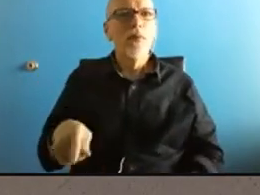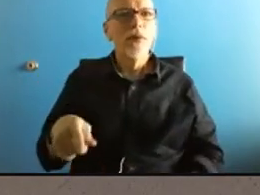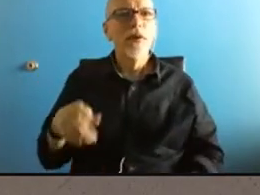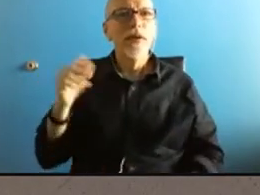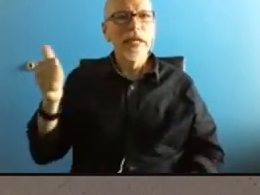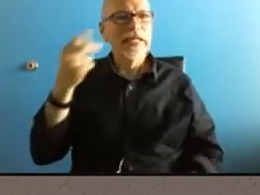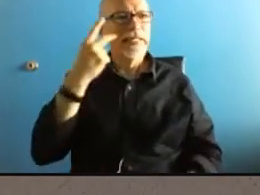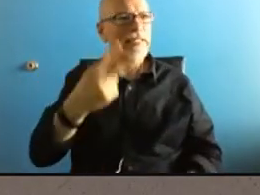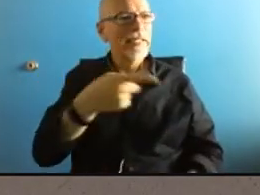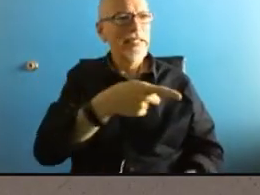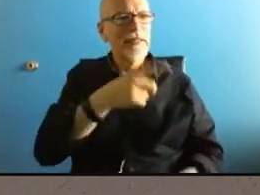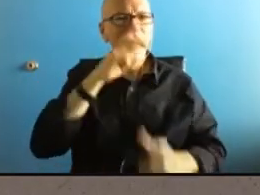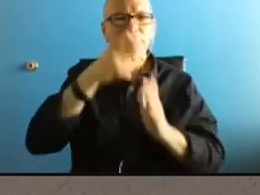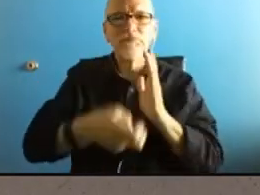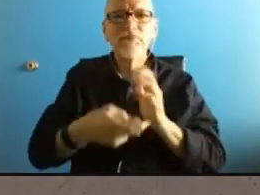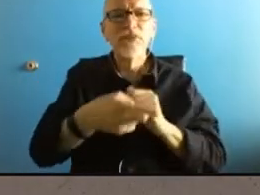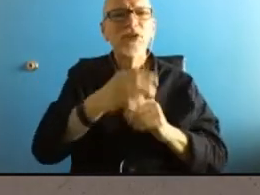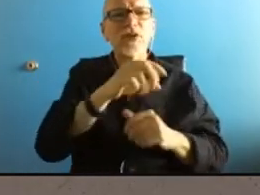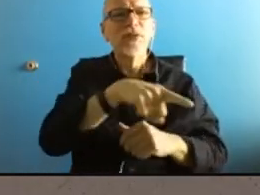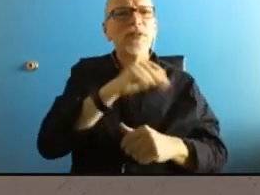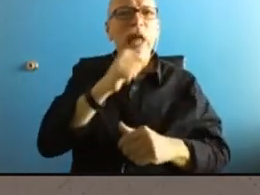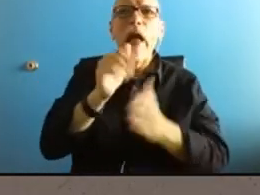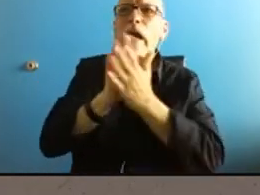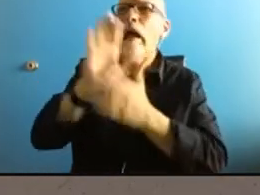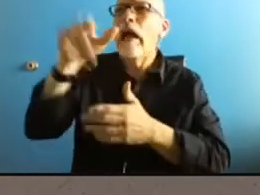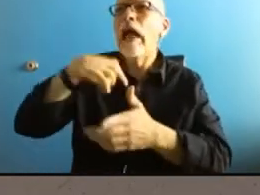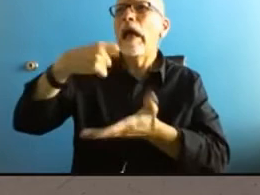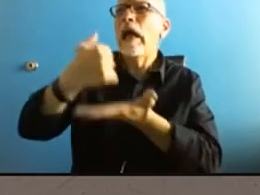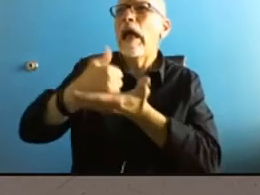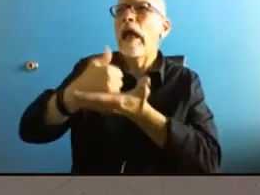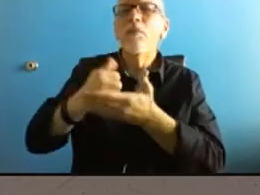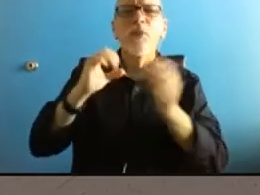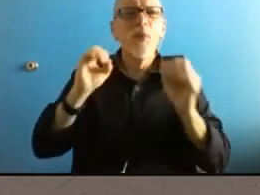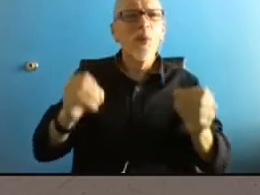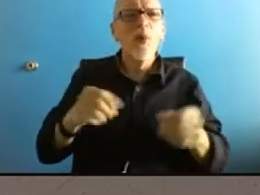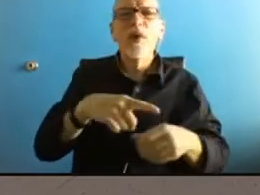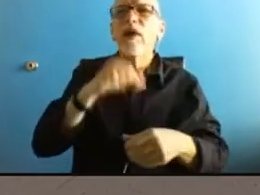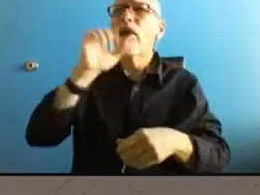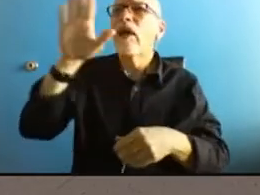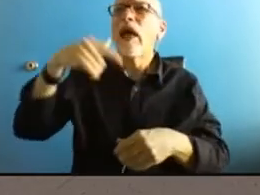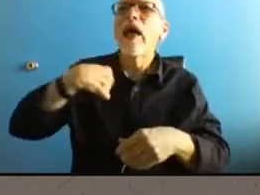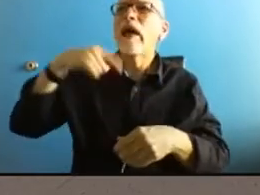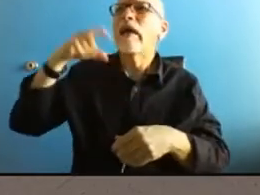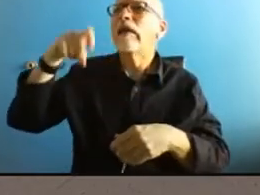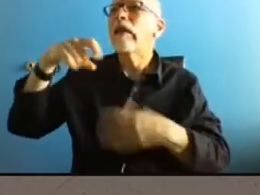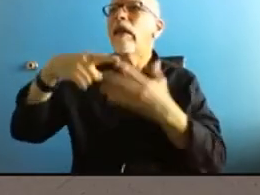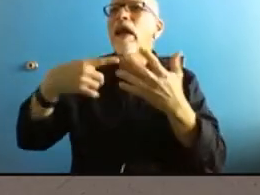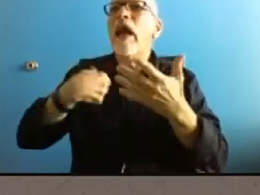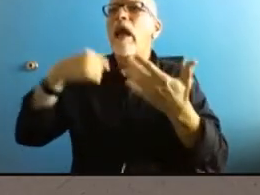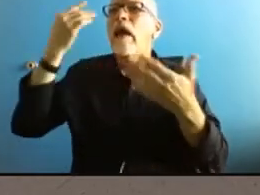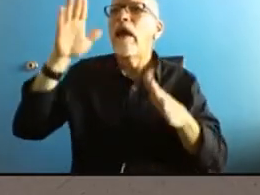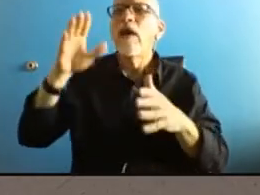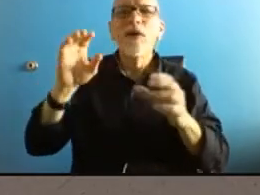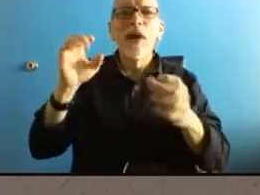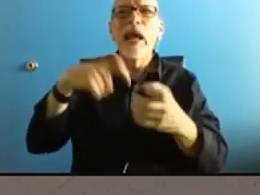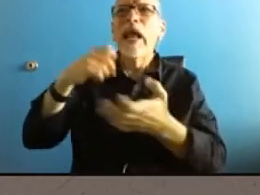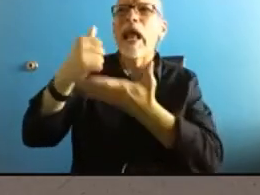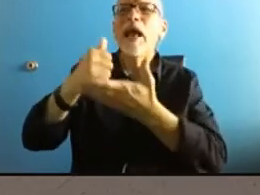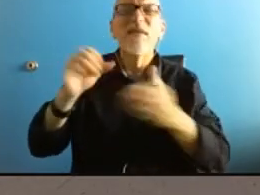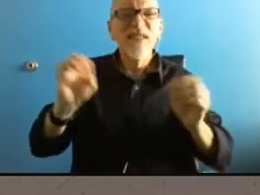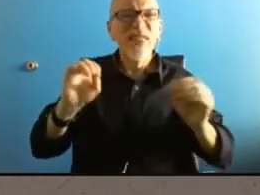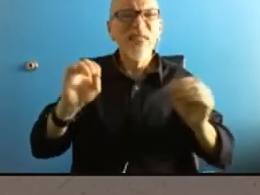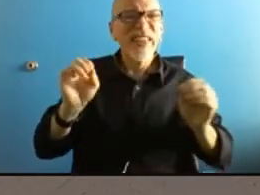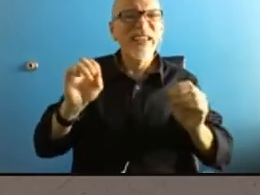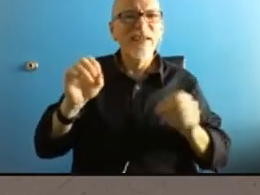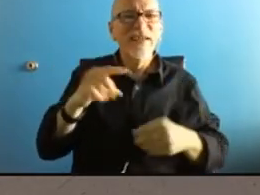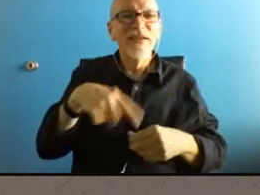how engaged they are. Nobody's asking us for help. Nobody's asking for, any assistance. All you have to